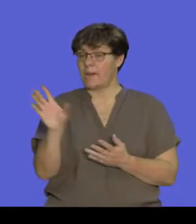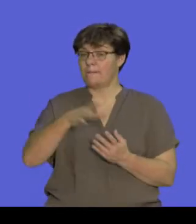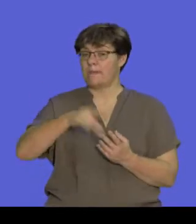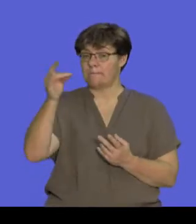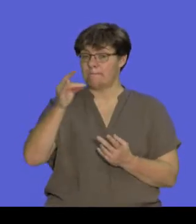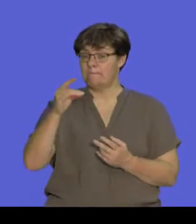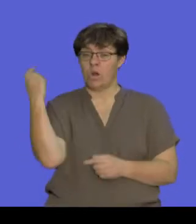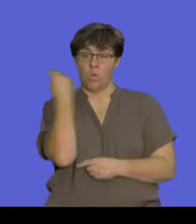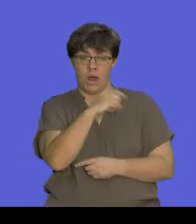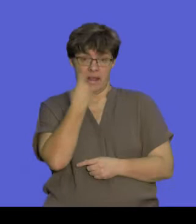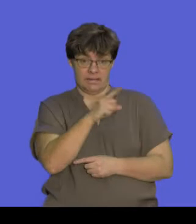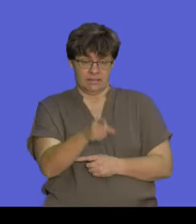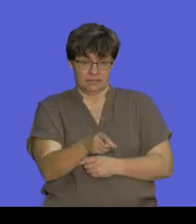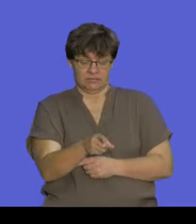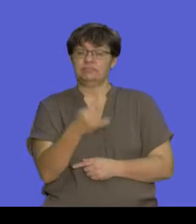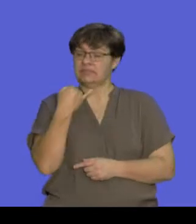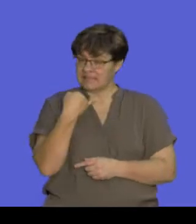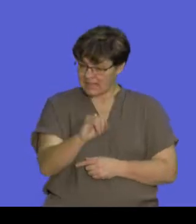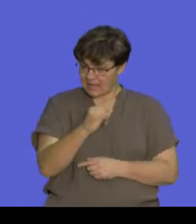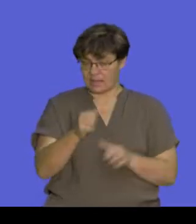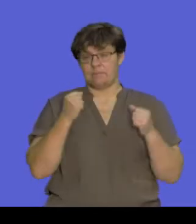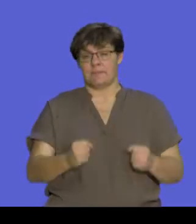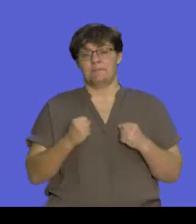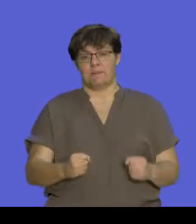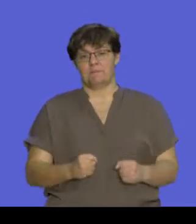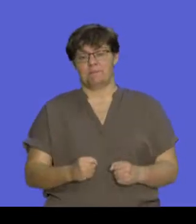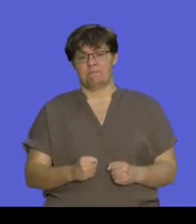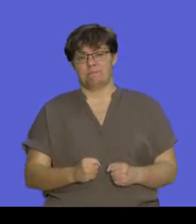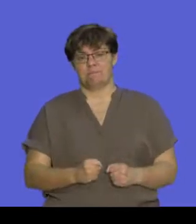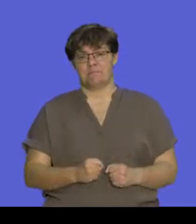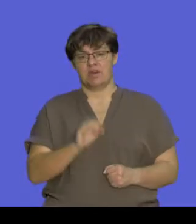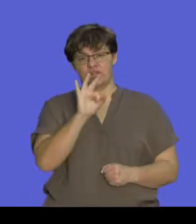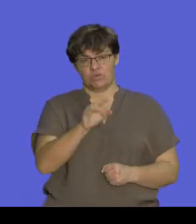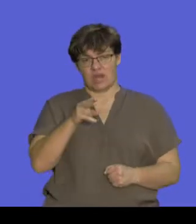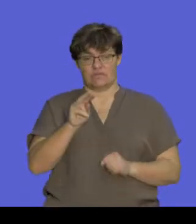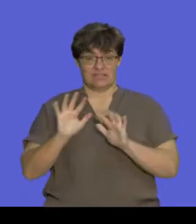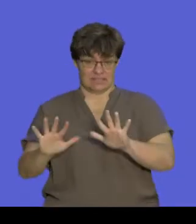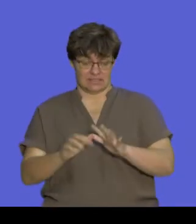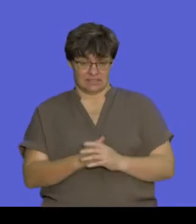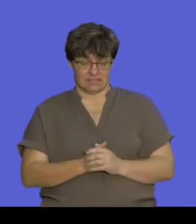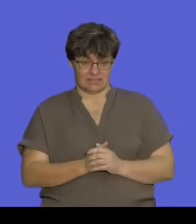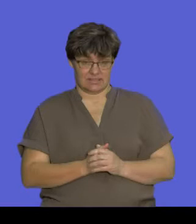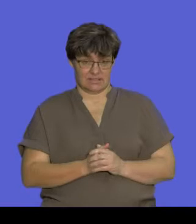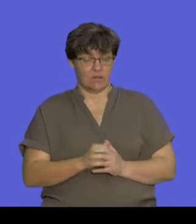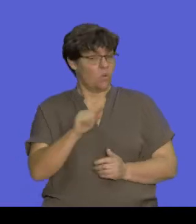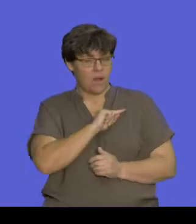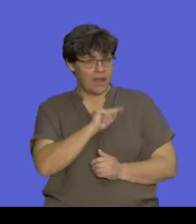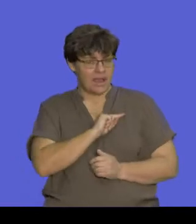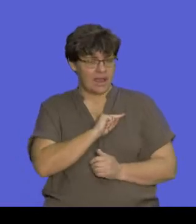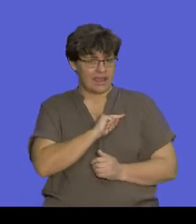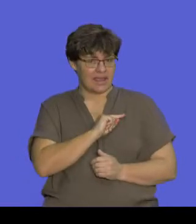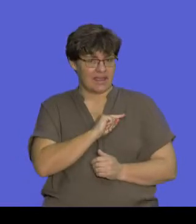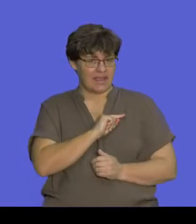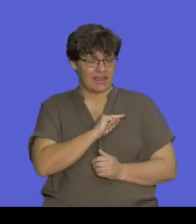a white sock is still going to be 3 out of 10. And that's because we